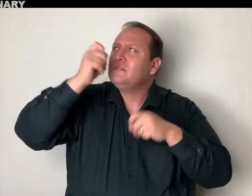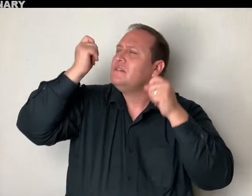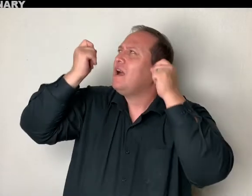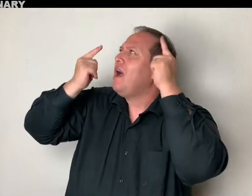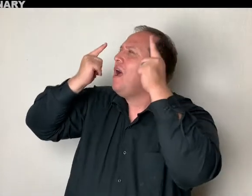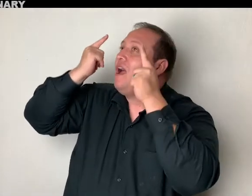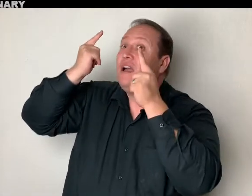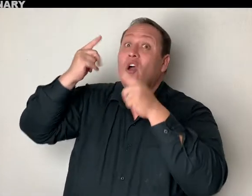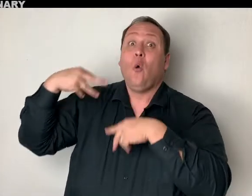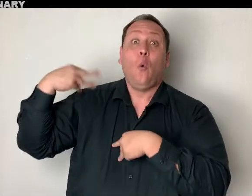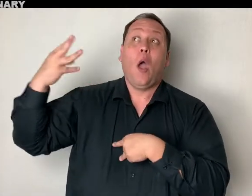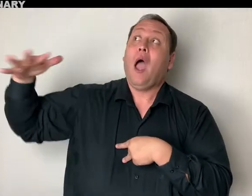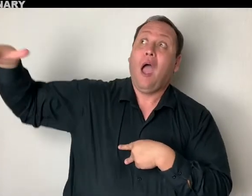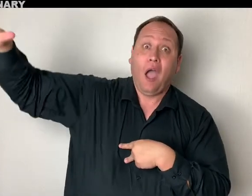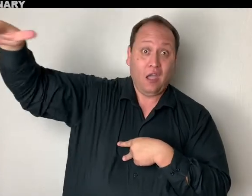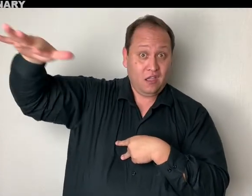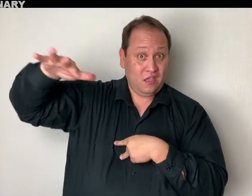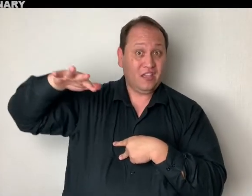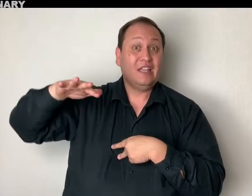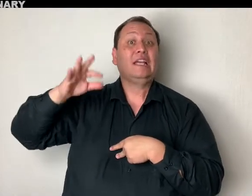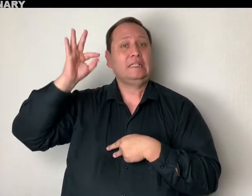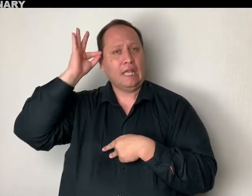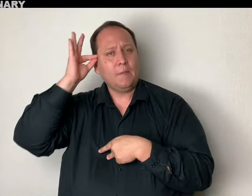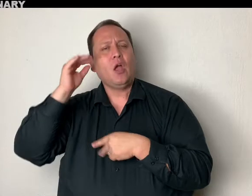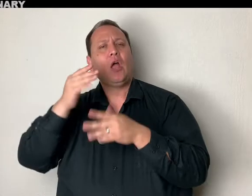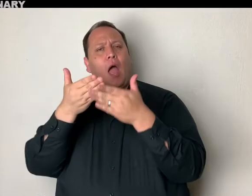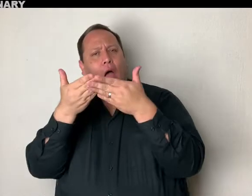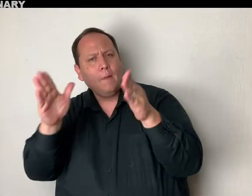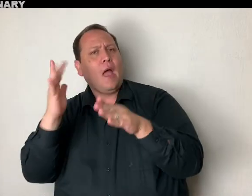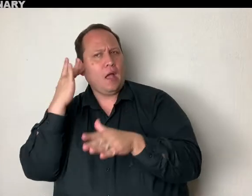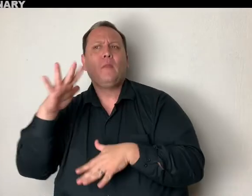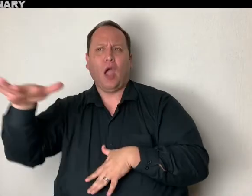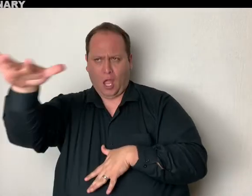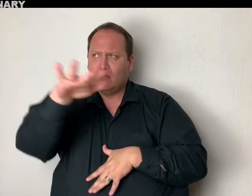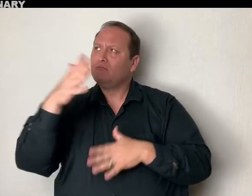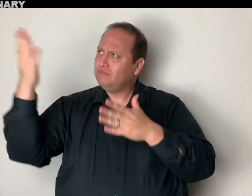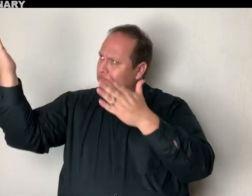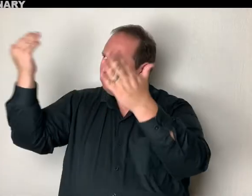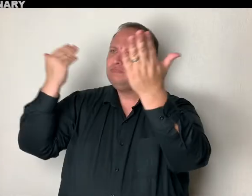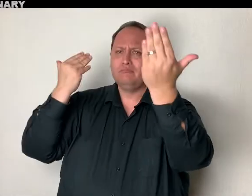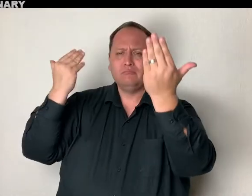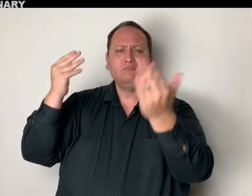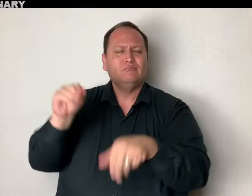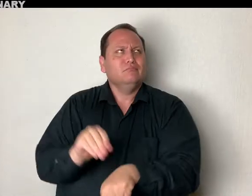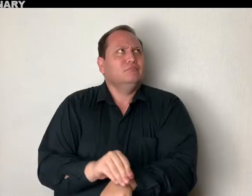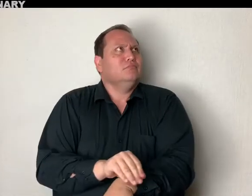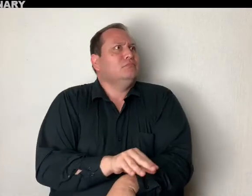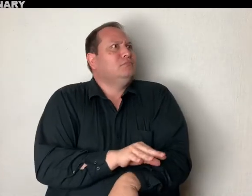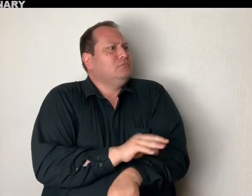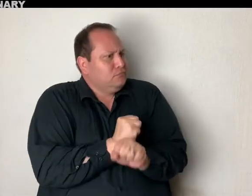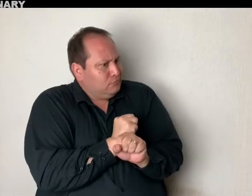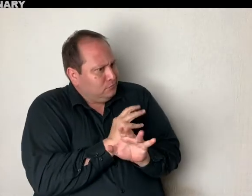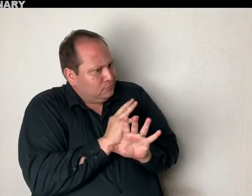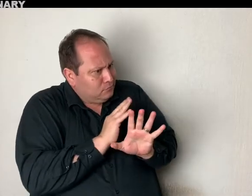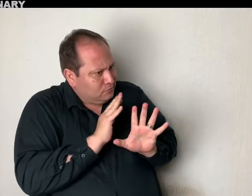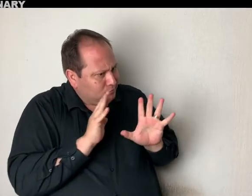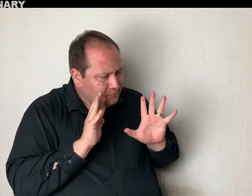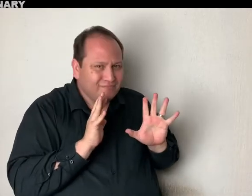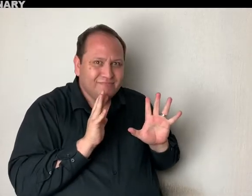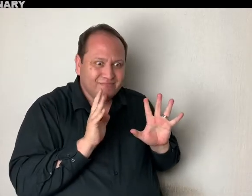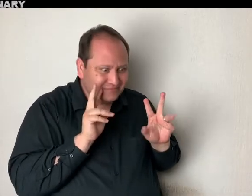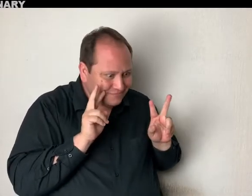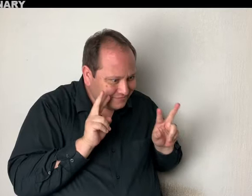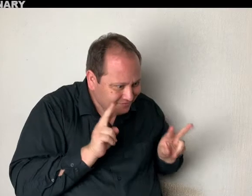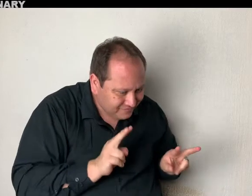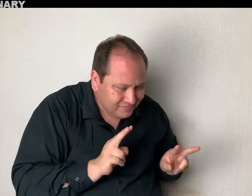are in public service here in California. Inspire them with a vision. When they see it, they go,